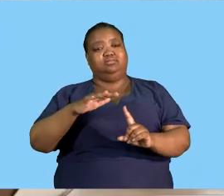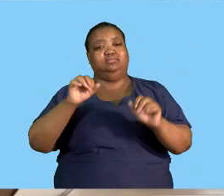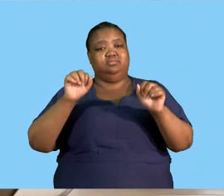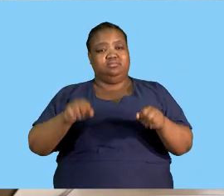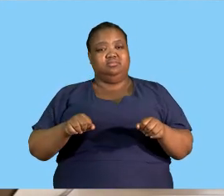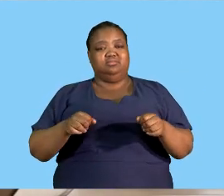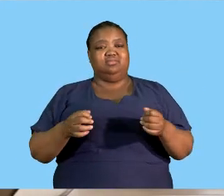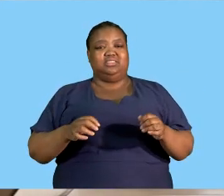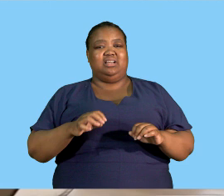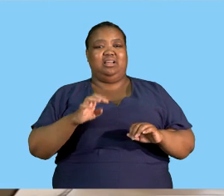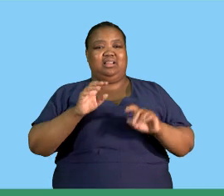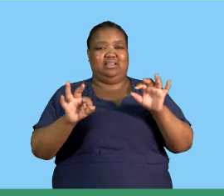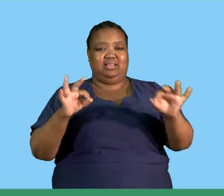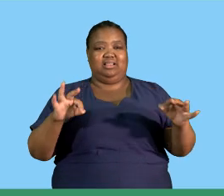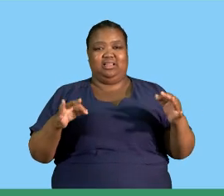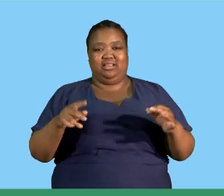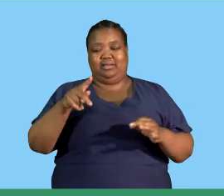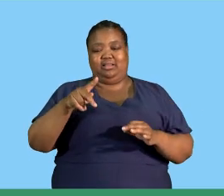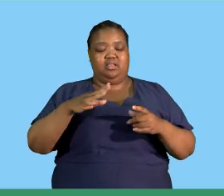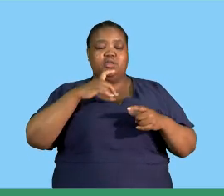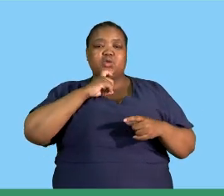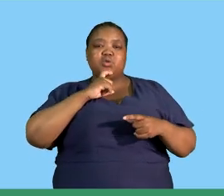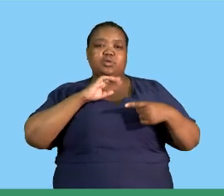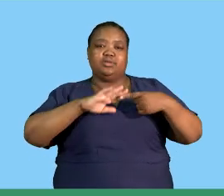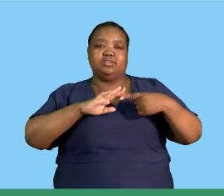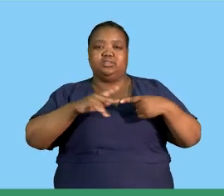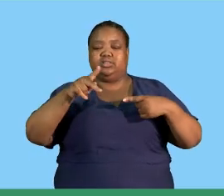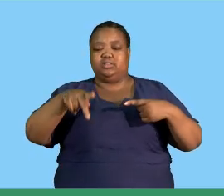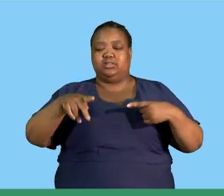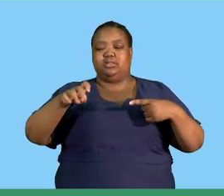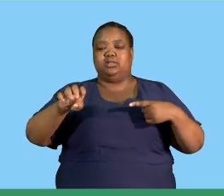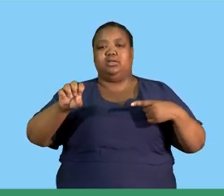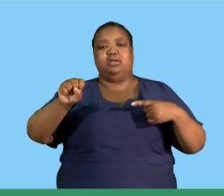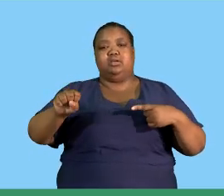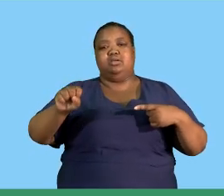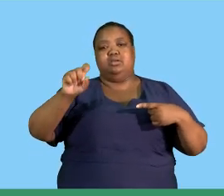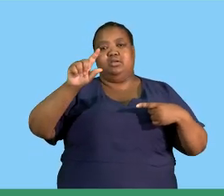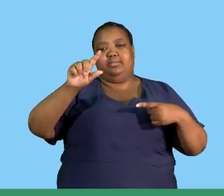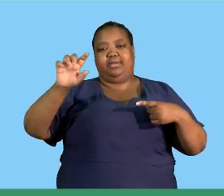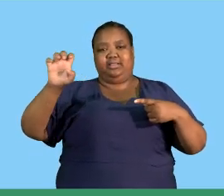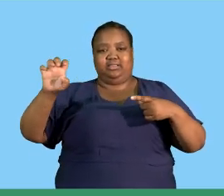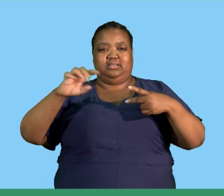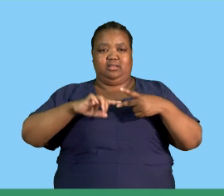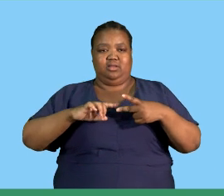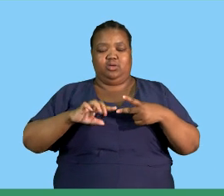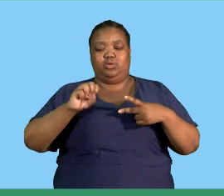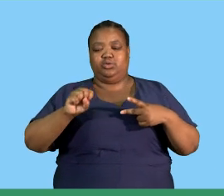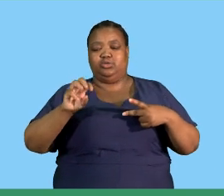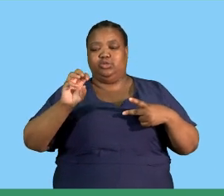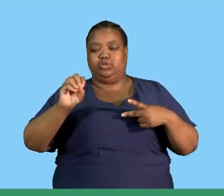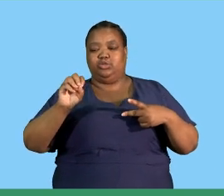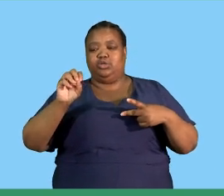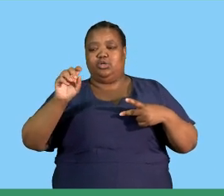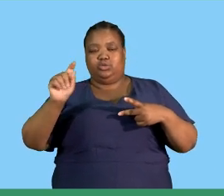an environmental analysis using models such as the PERSTAL or PERPOTUS or SWOT. Remember, what is this? We call this